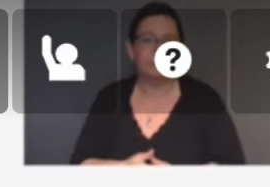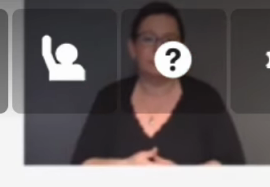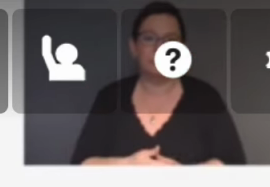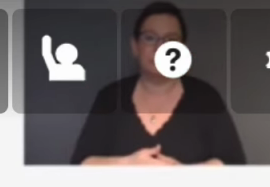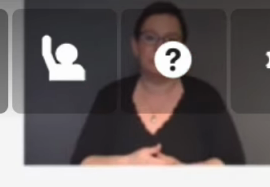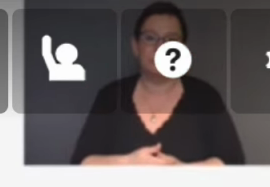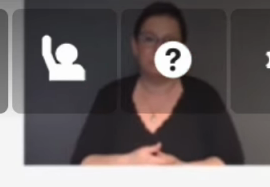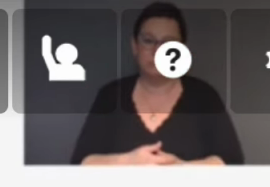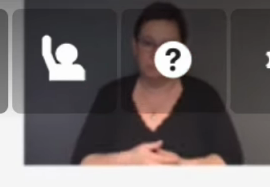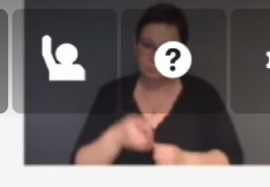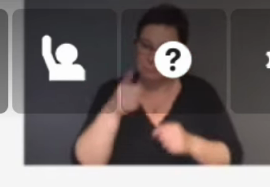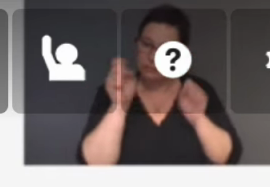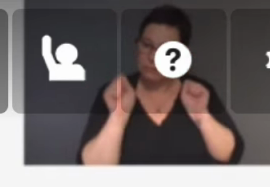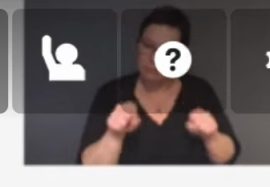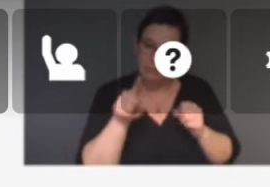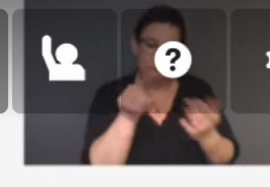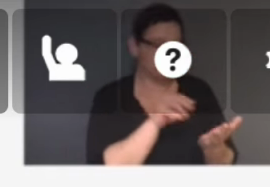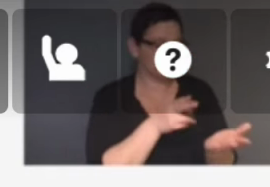Form